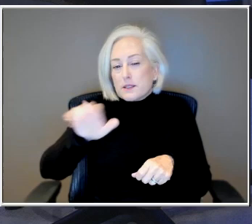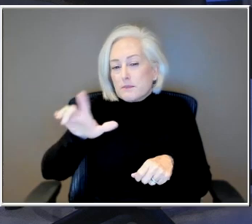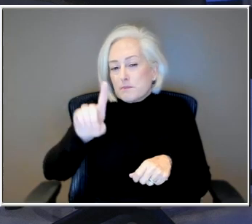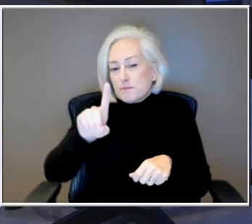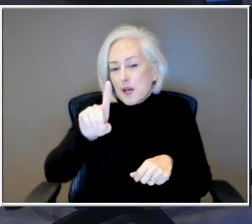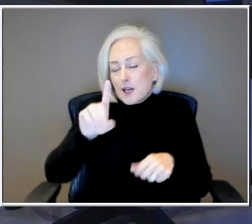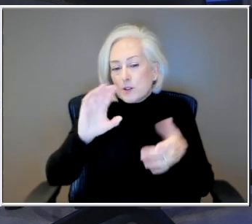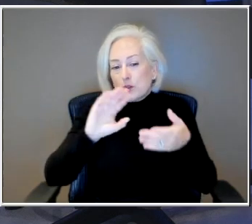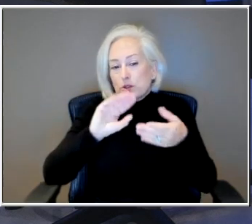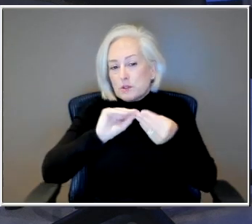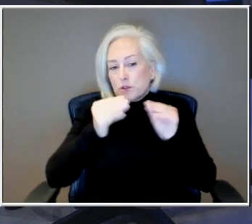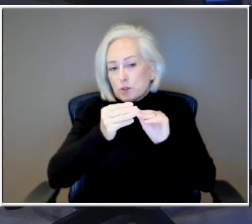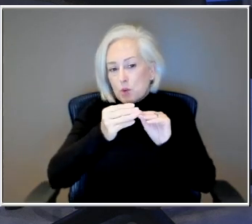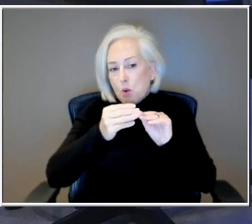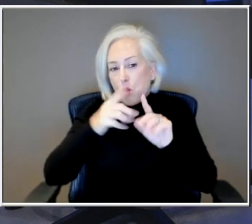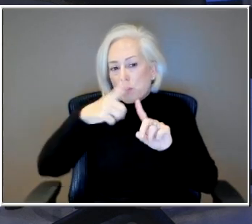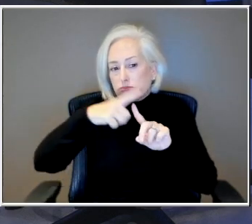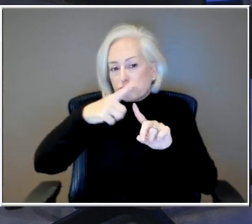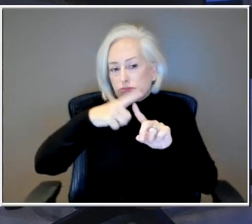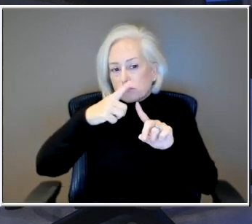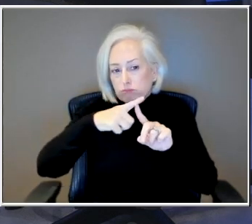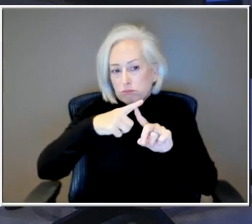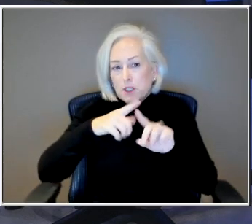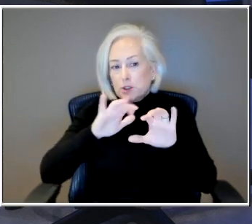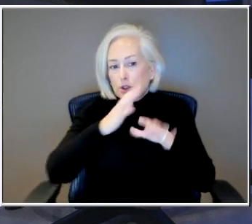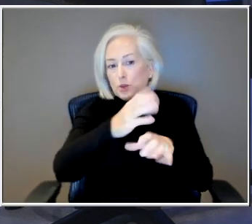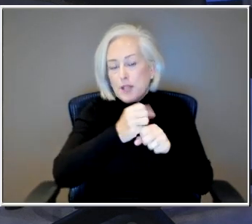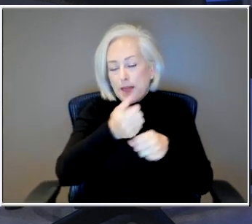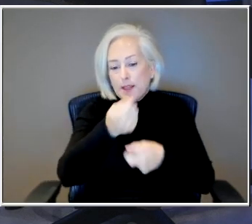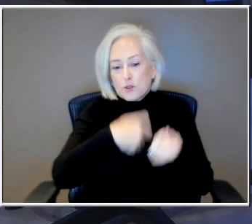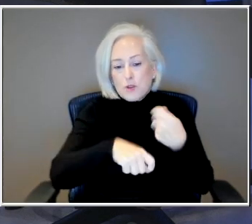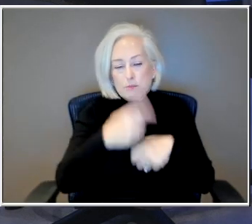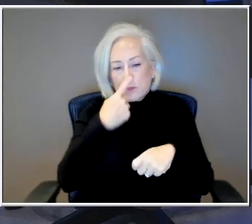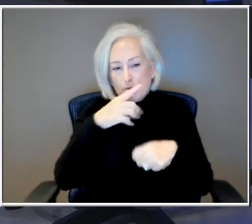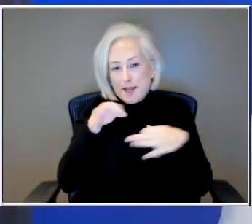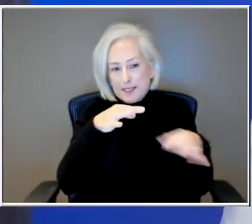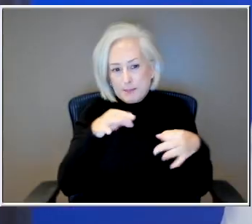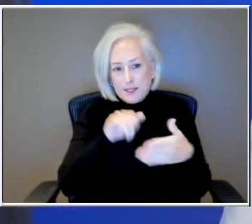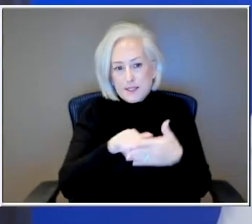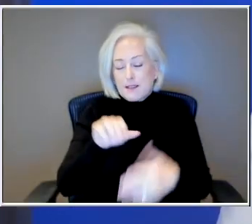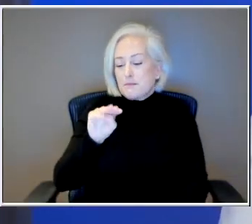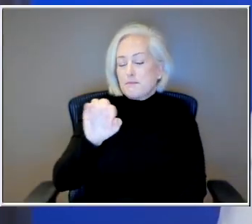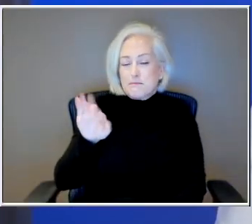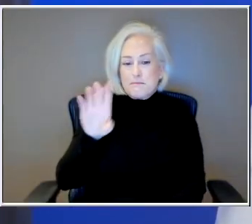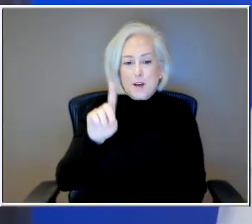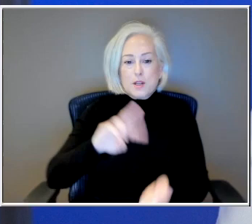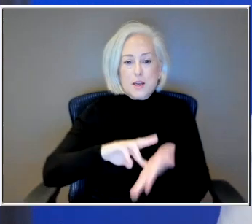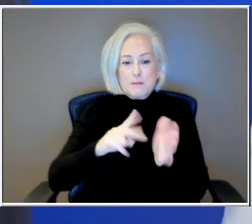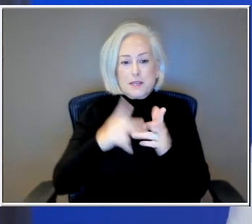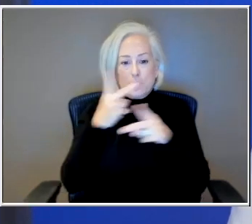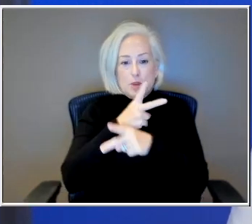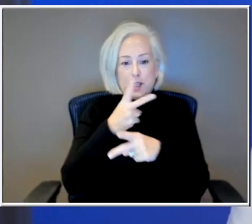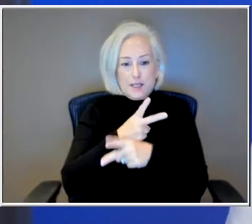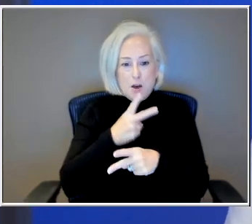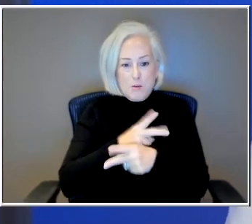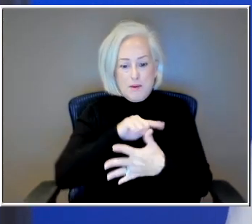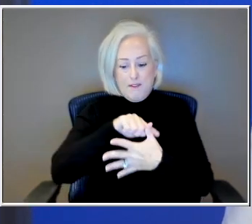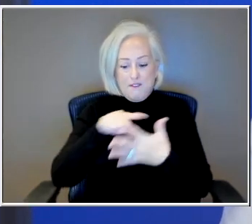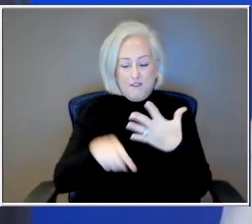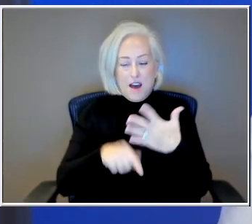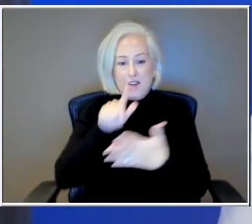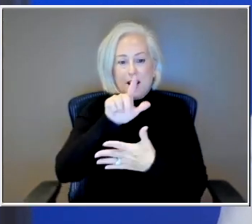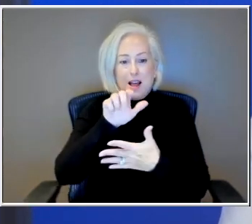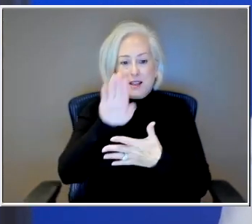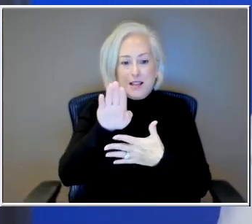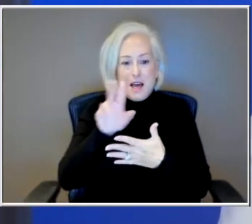enough to need one and to qualify. That's Explain right. the MELD score. So the MELD score is a calculation that takes 5 very common lab values that we get.